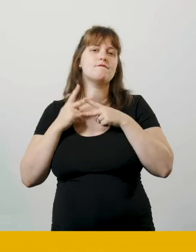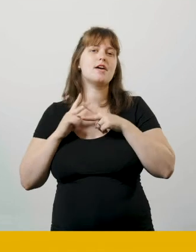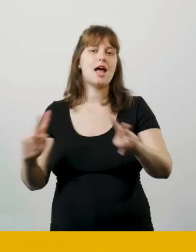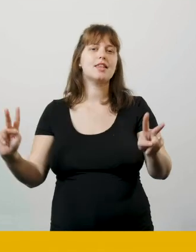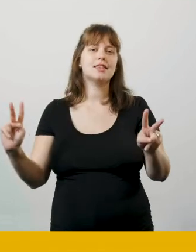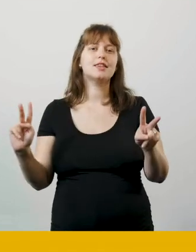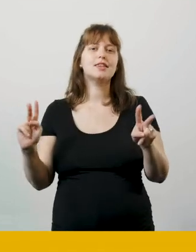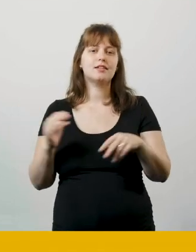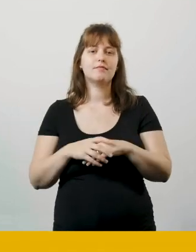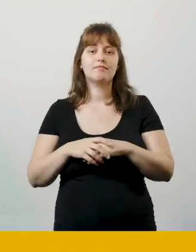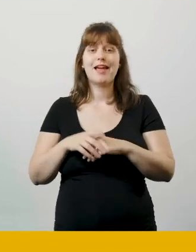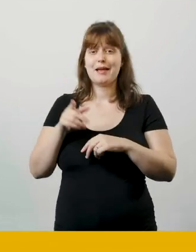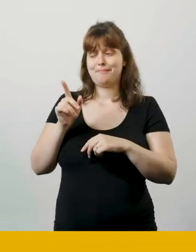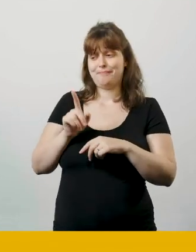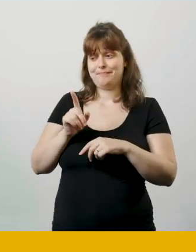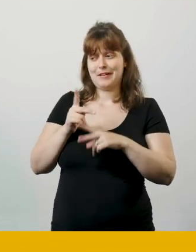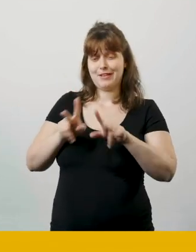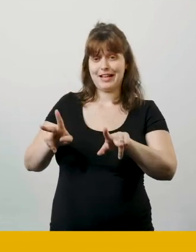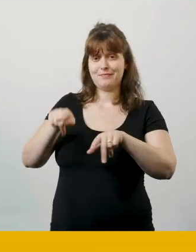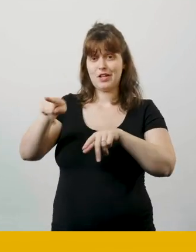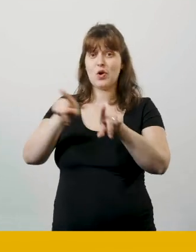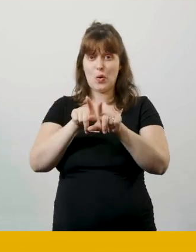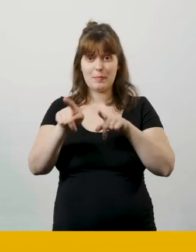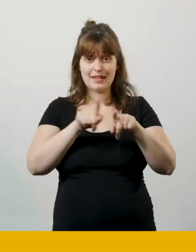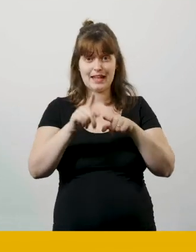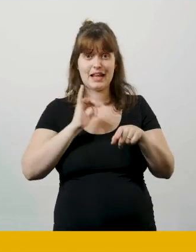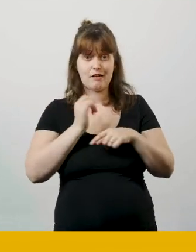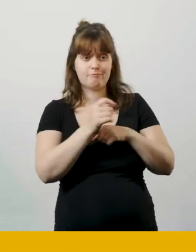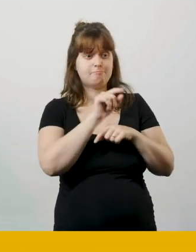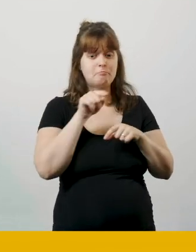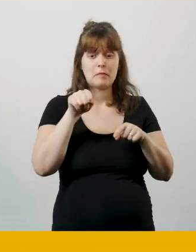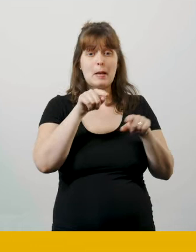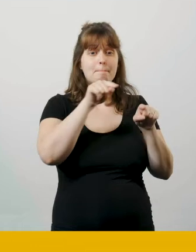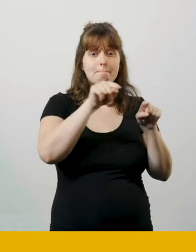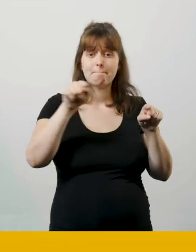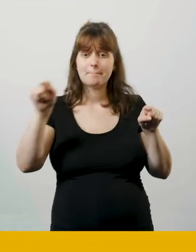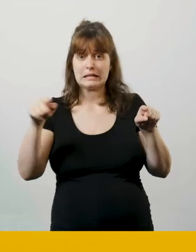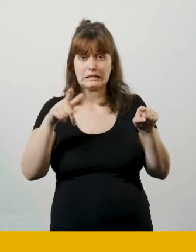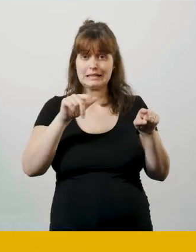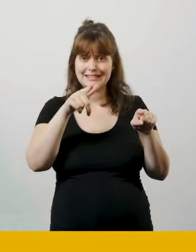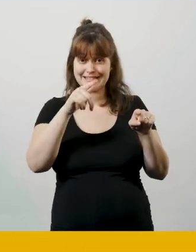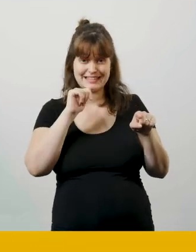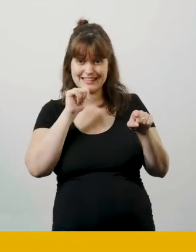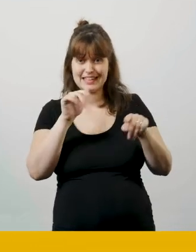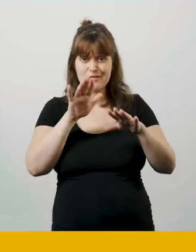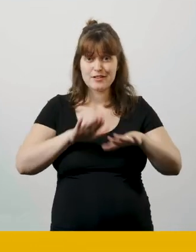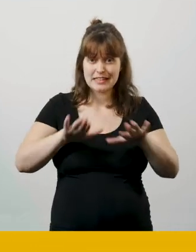This also means that here and there, if you're not cautious, maybe you